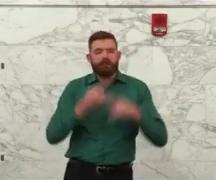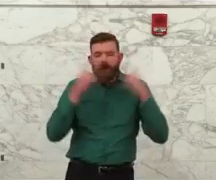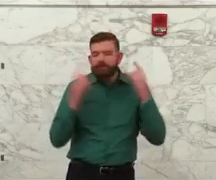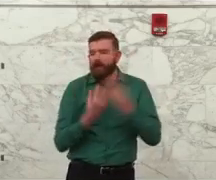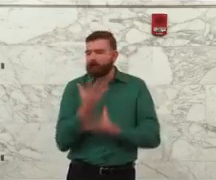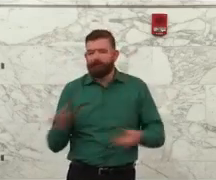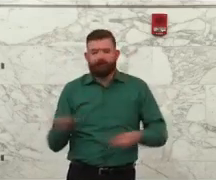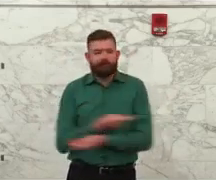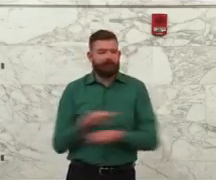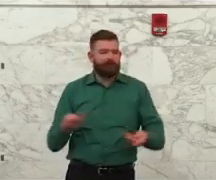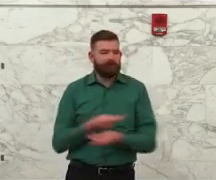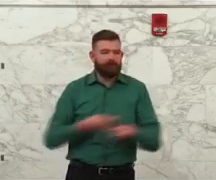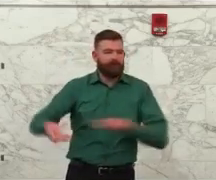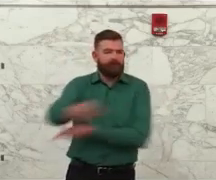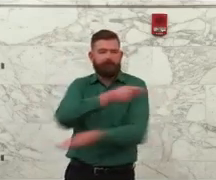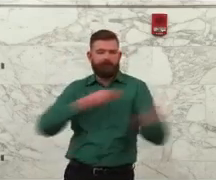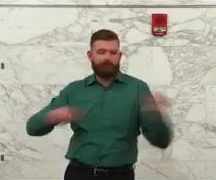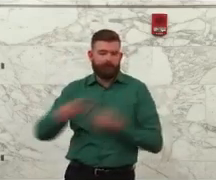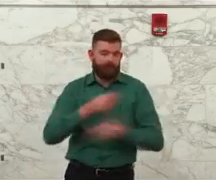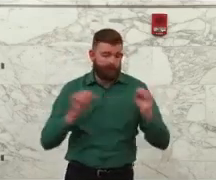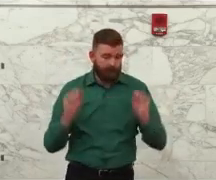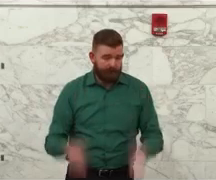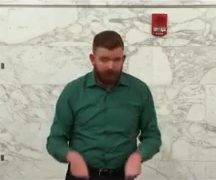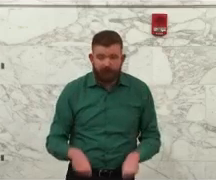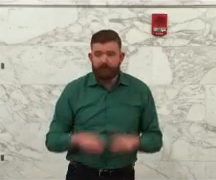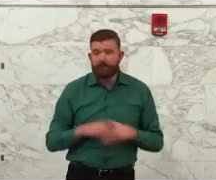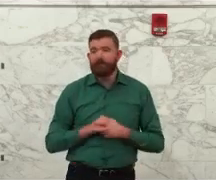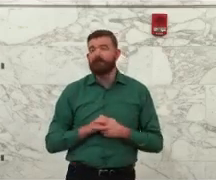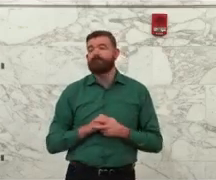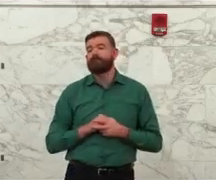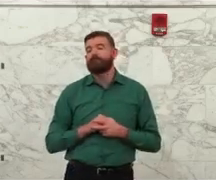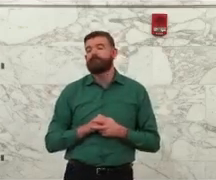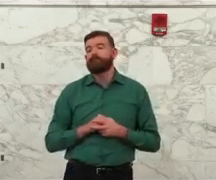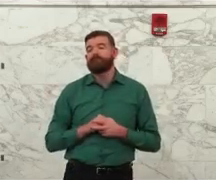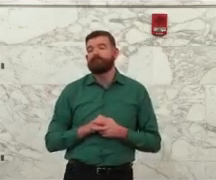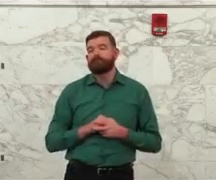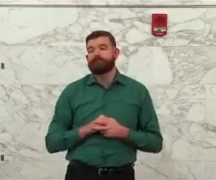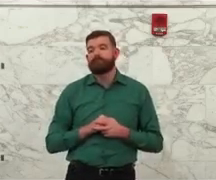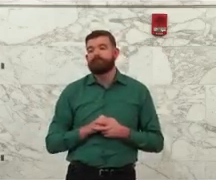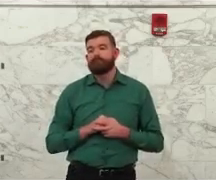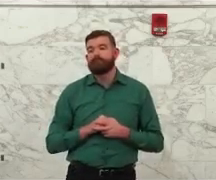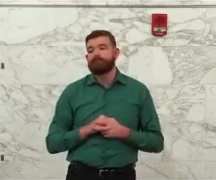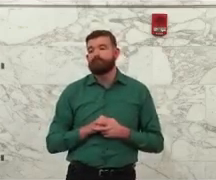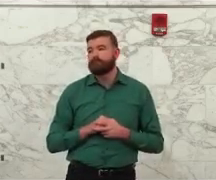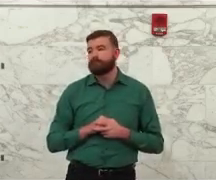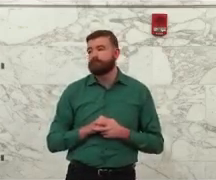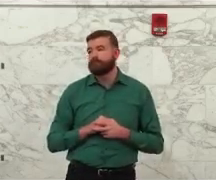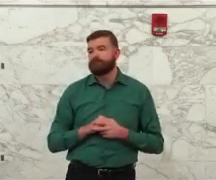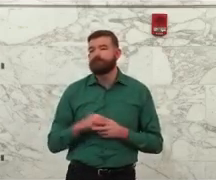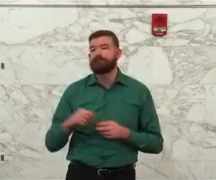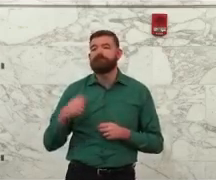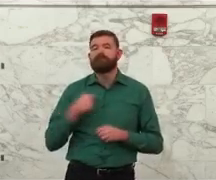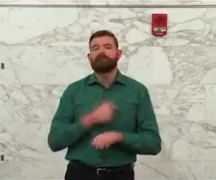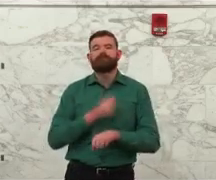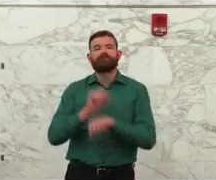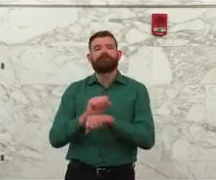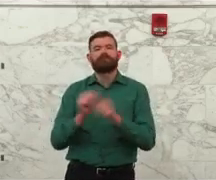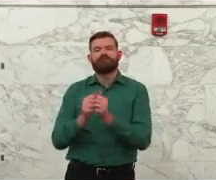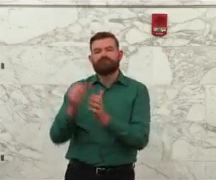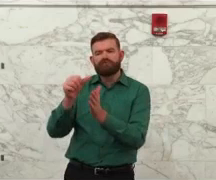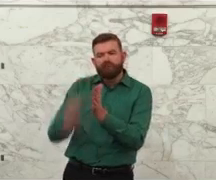Surgery Association, working with the Surgical Association to draw up guidelines for